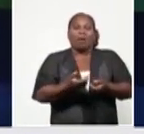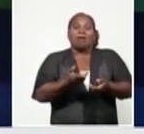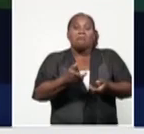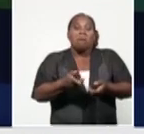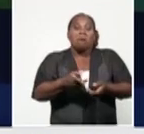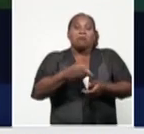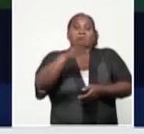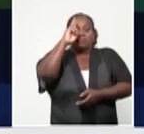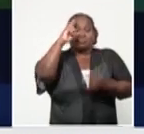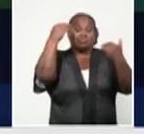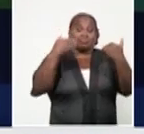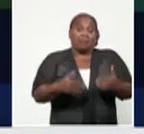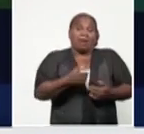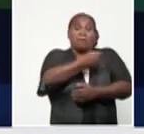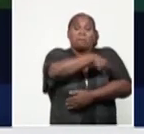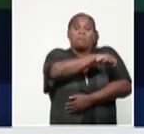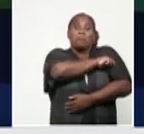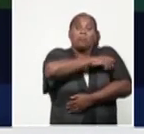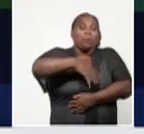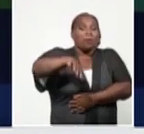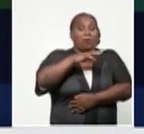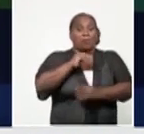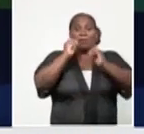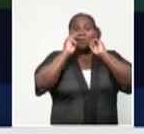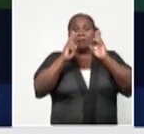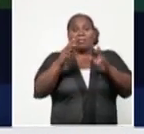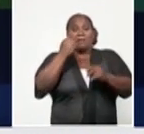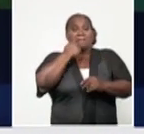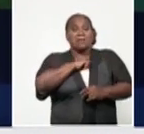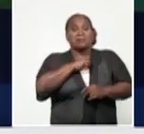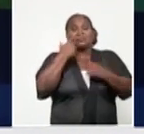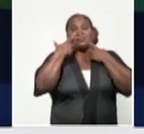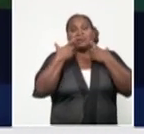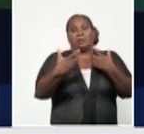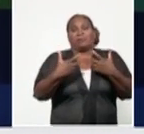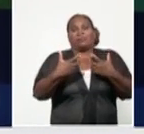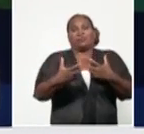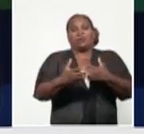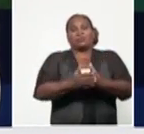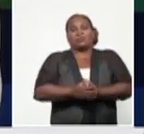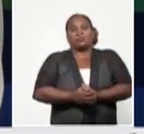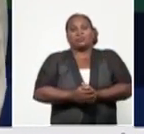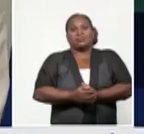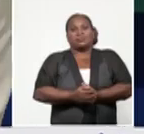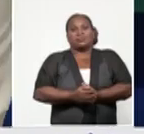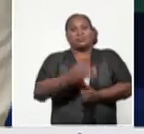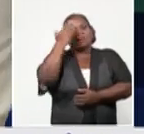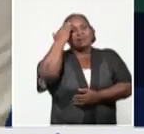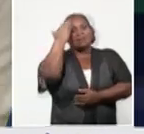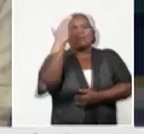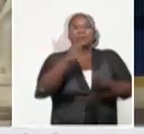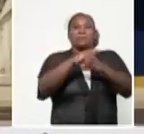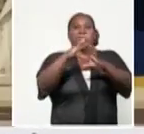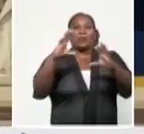defend ourselves. Now I'll pass over to Dr. Durán. Thank you for your